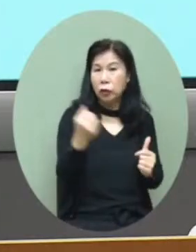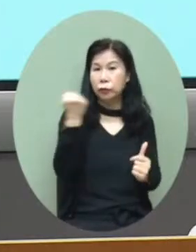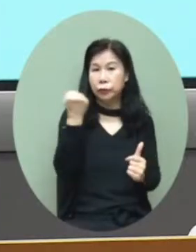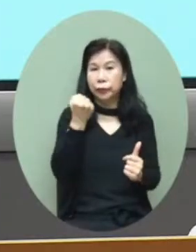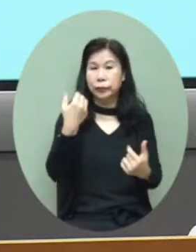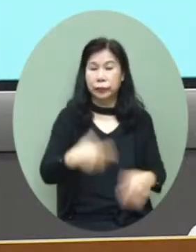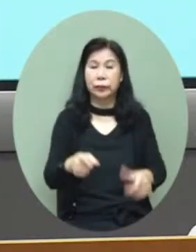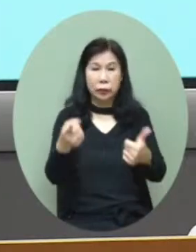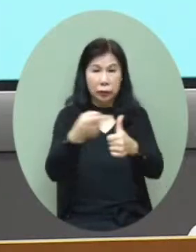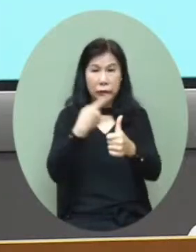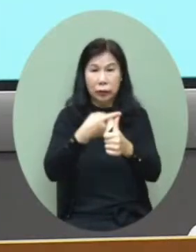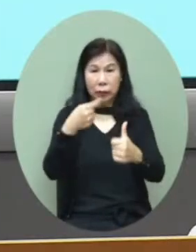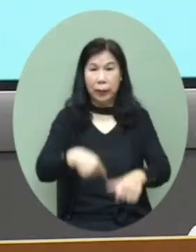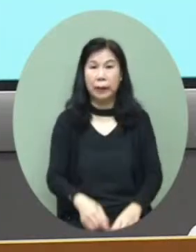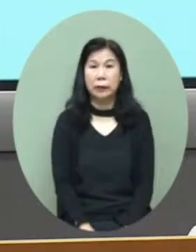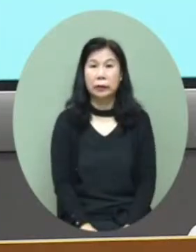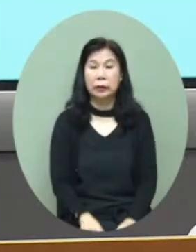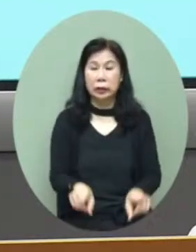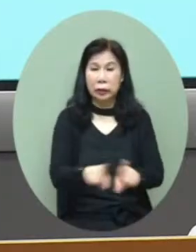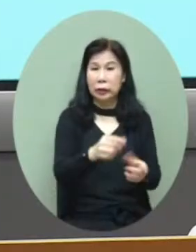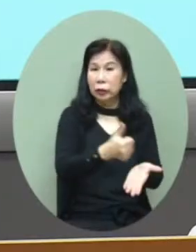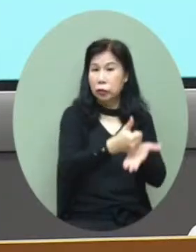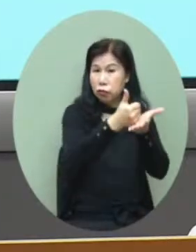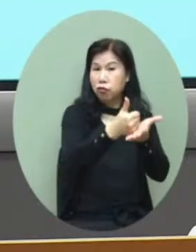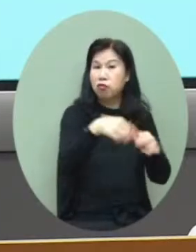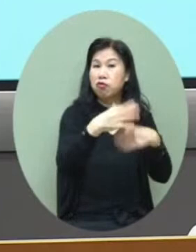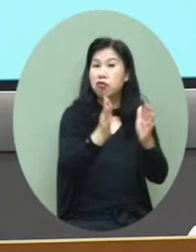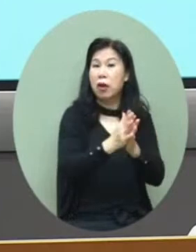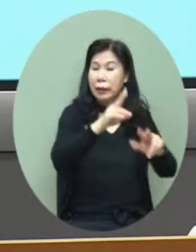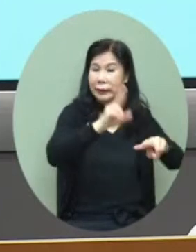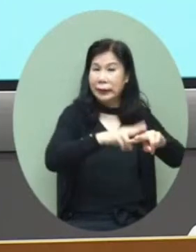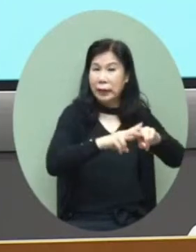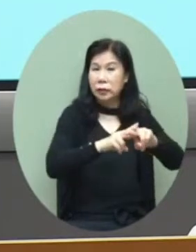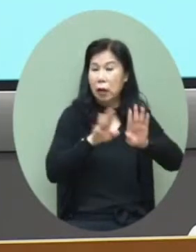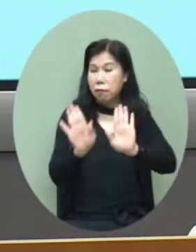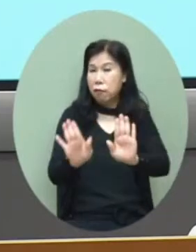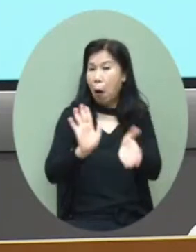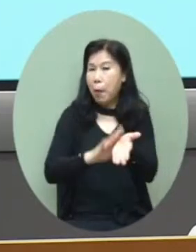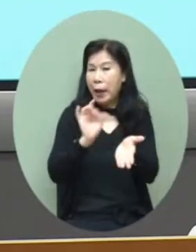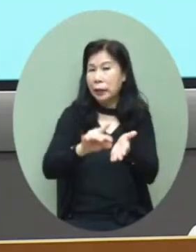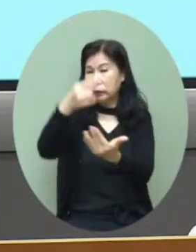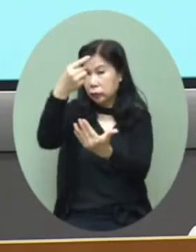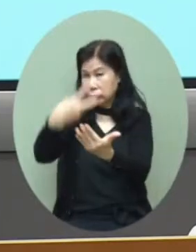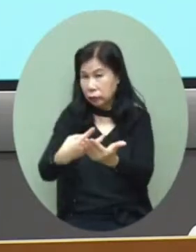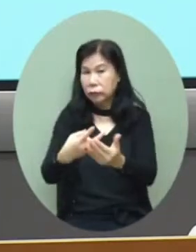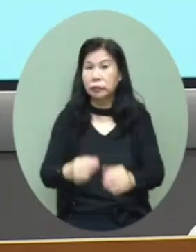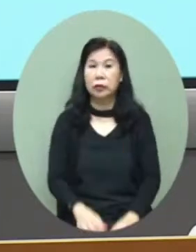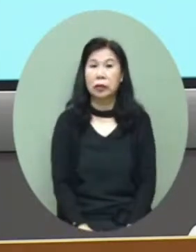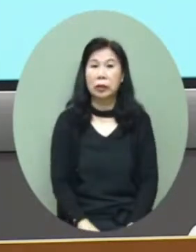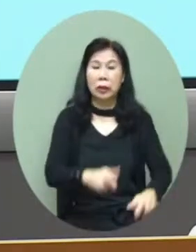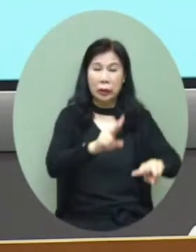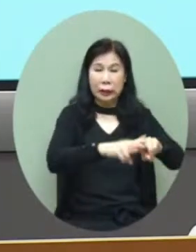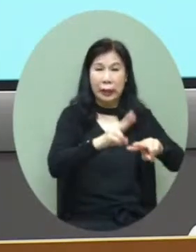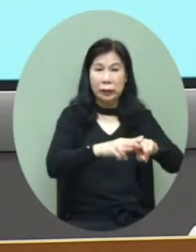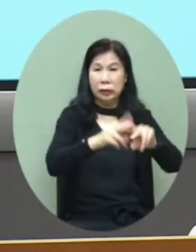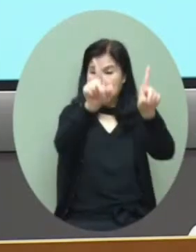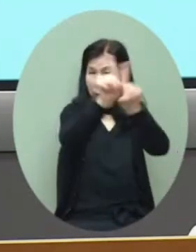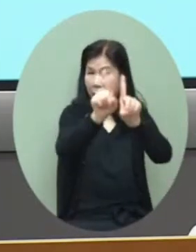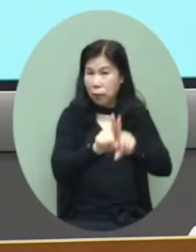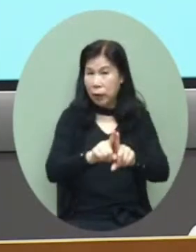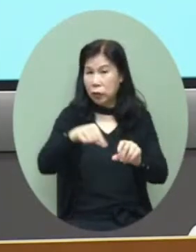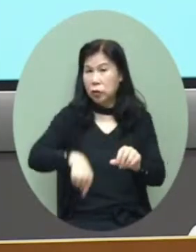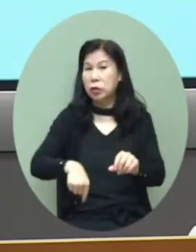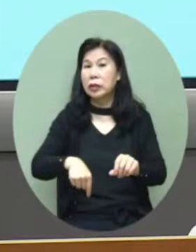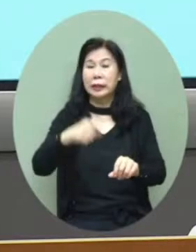place. We're still trying our best in relation to the opening of borders with the mainland. We have to respect